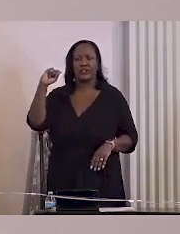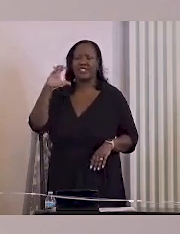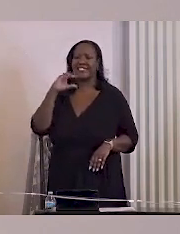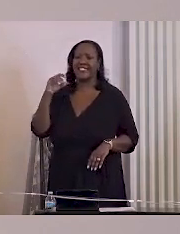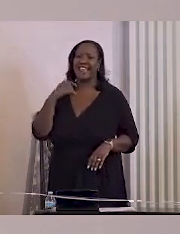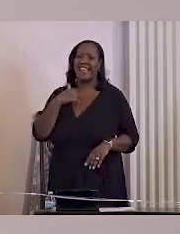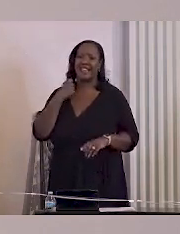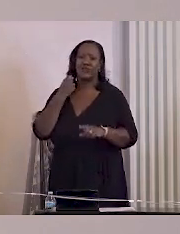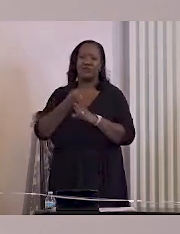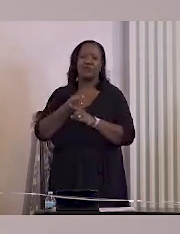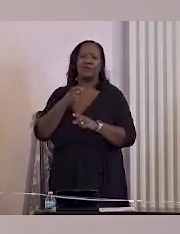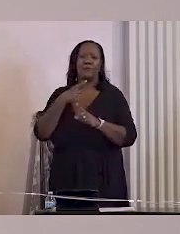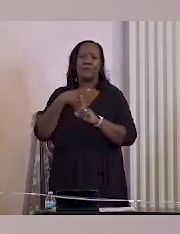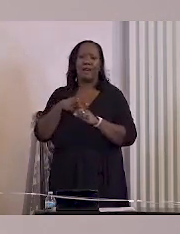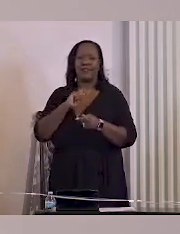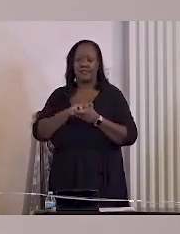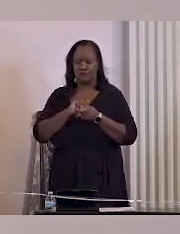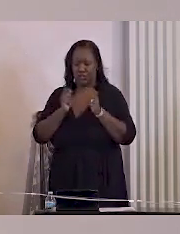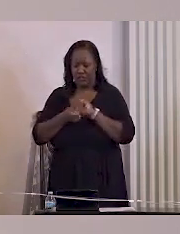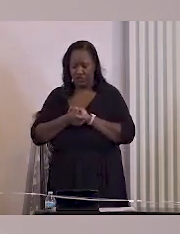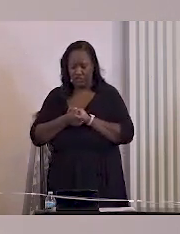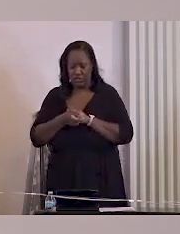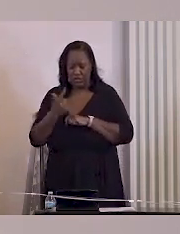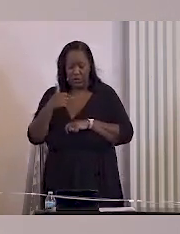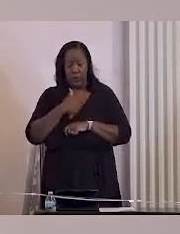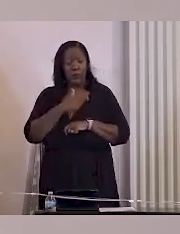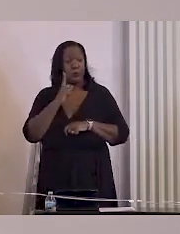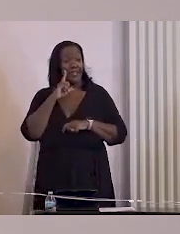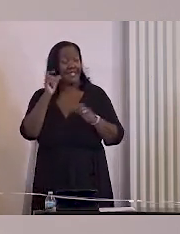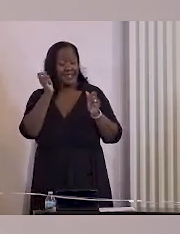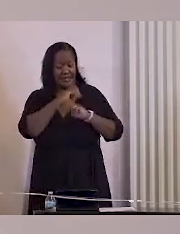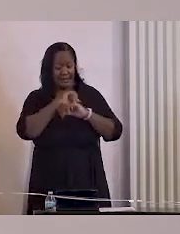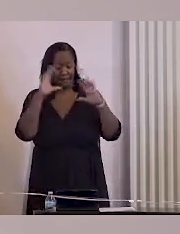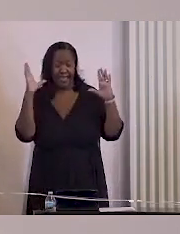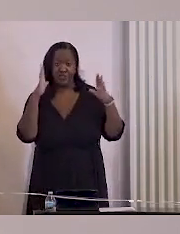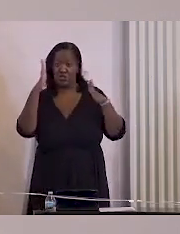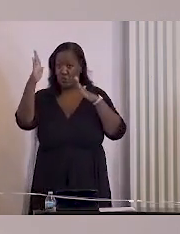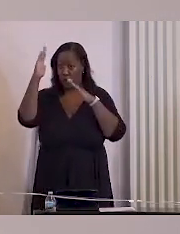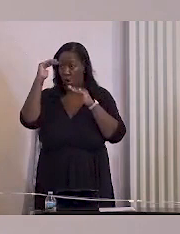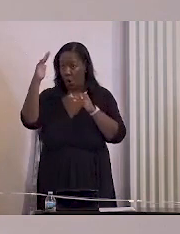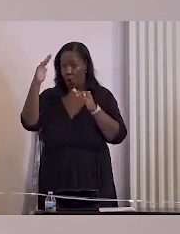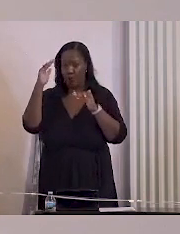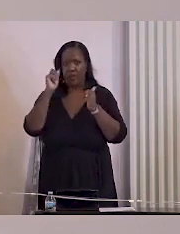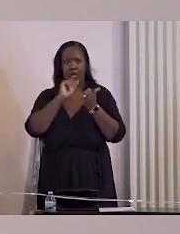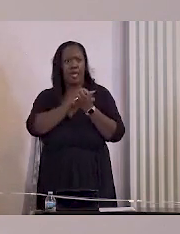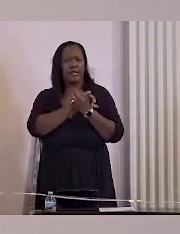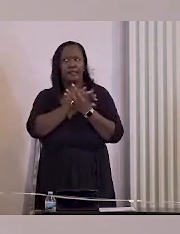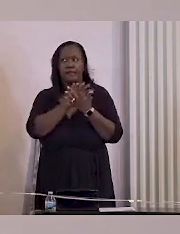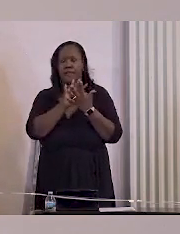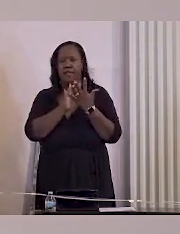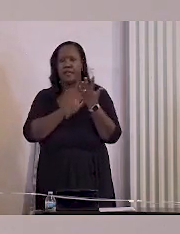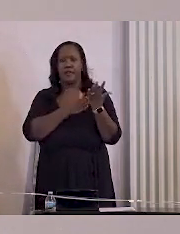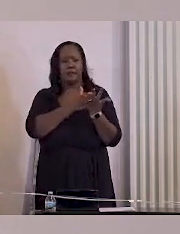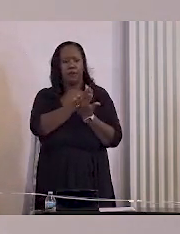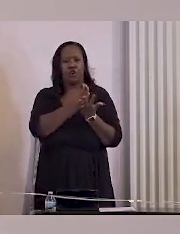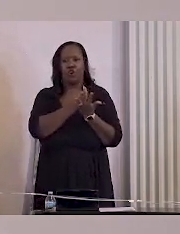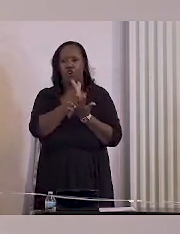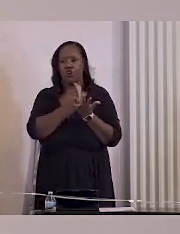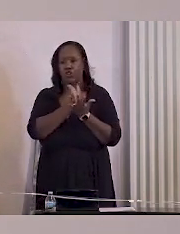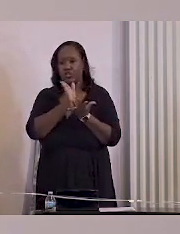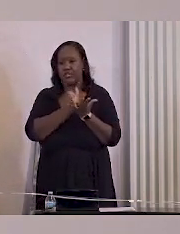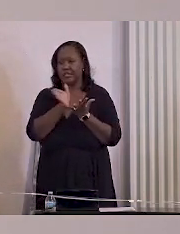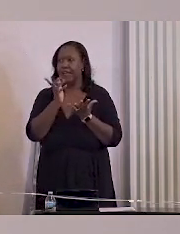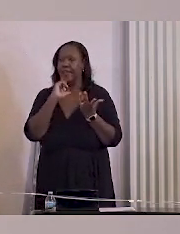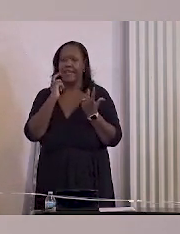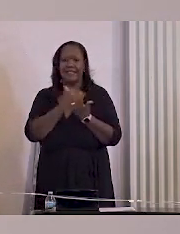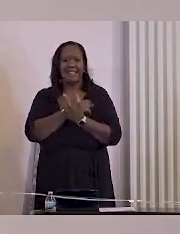creating positive change. When we can imagine hope as multifaceted as